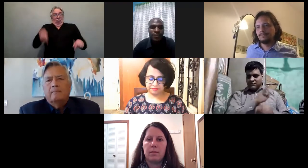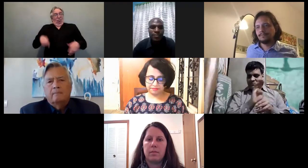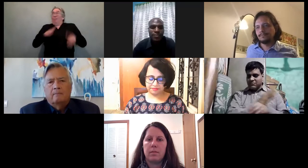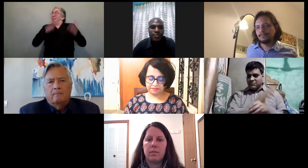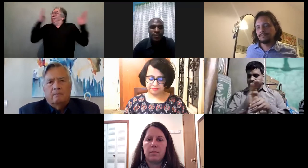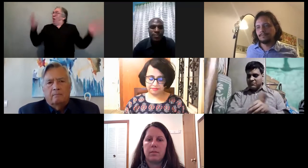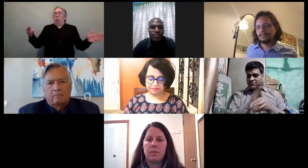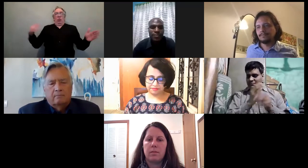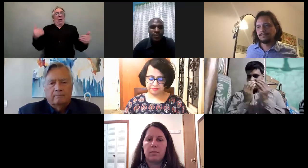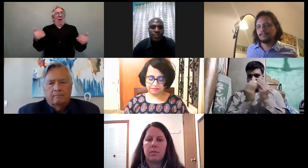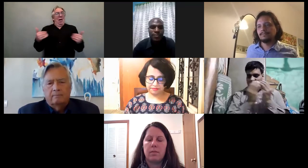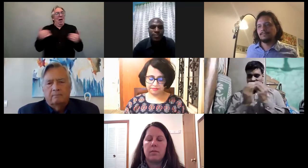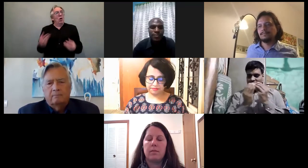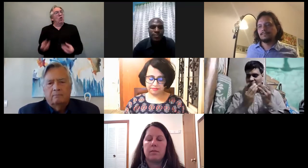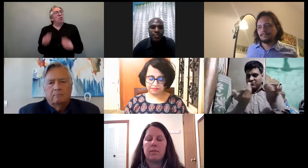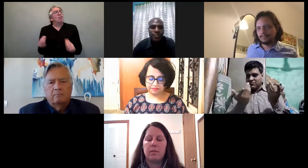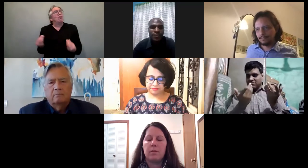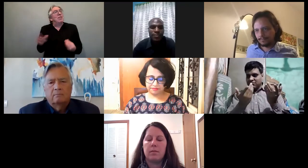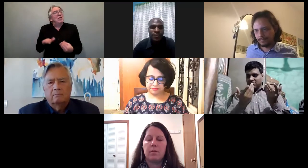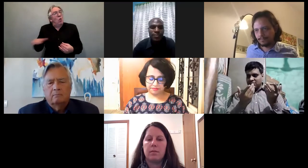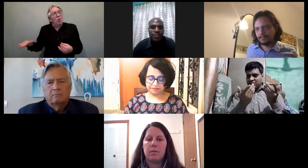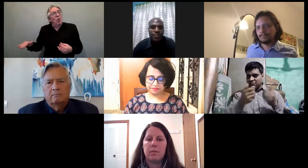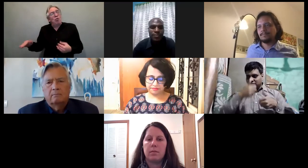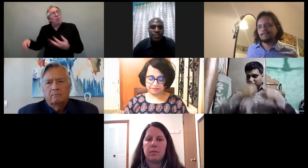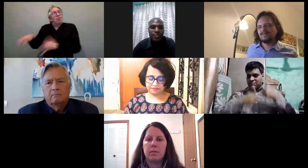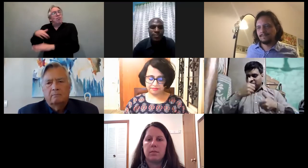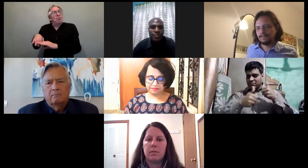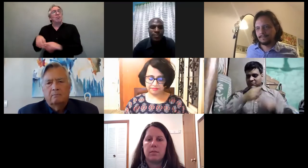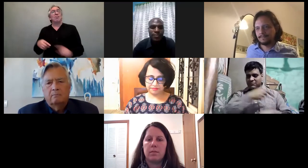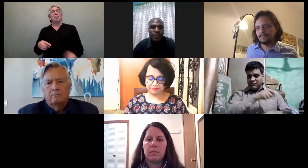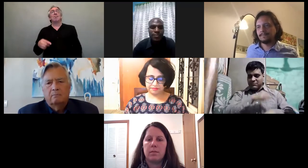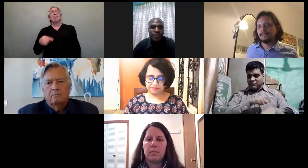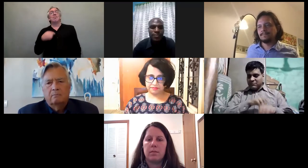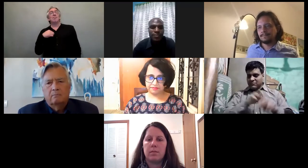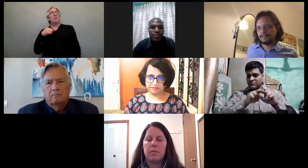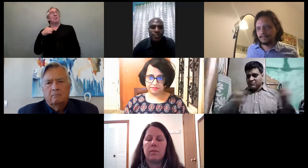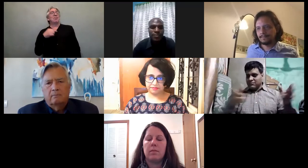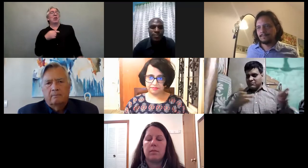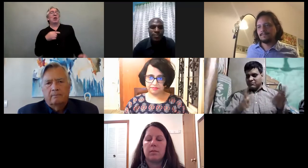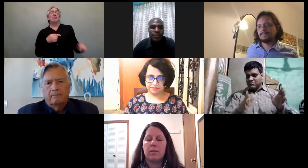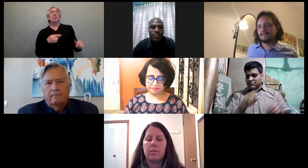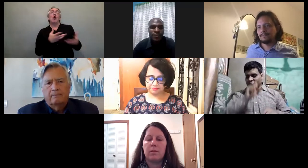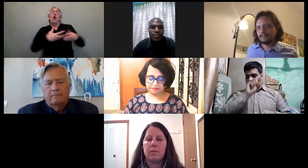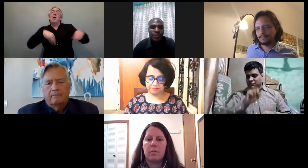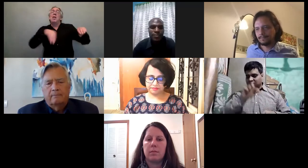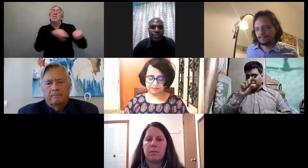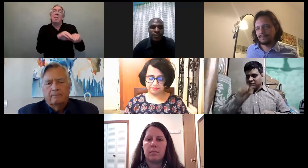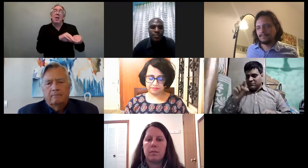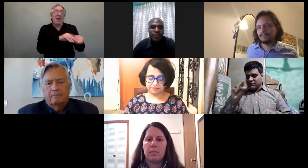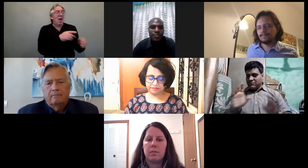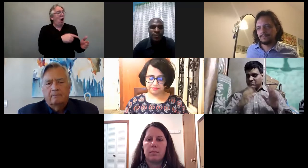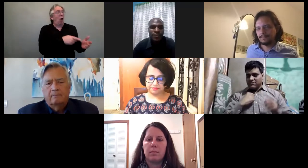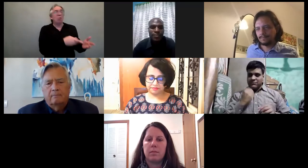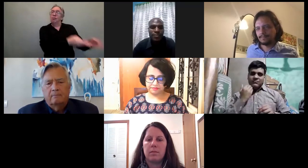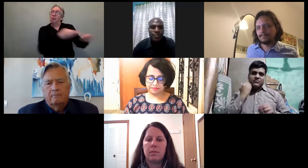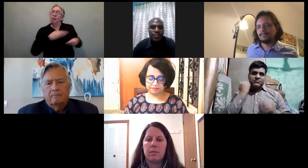some kind of message, they help uh, interpret that for me. But they also have their own time, their schooling